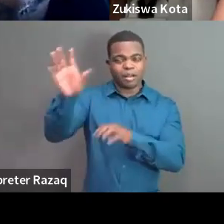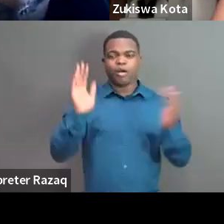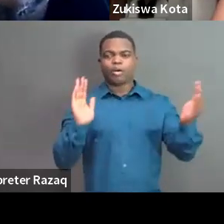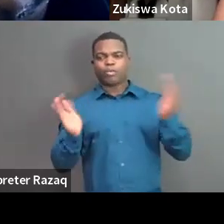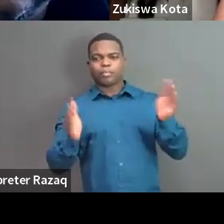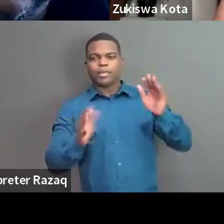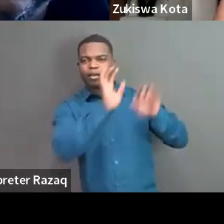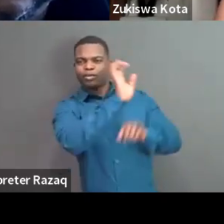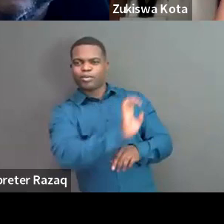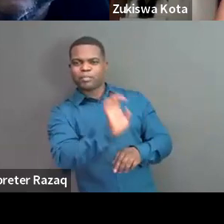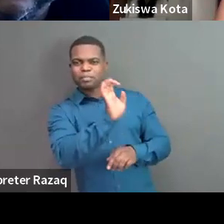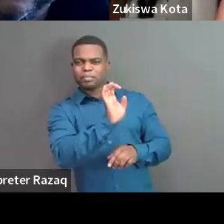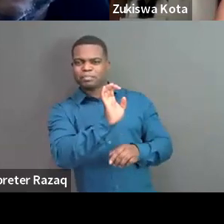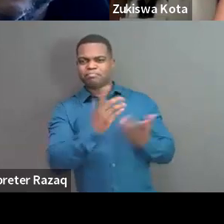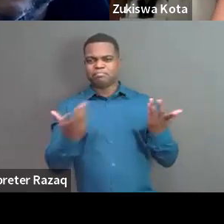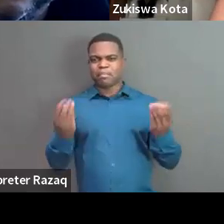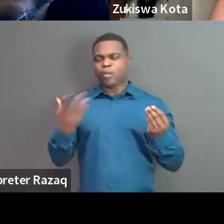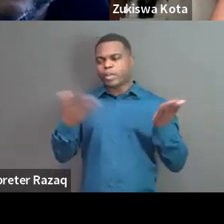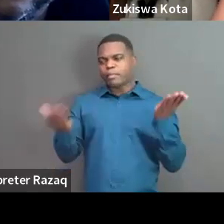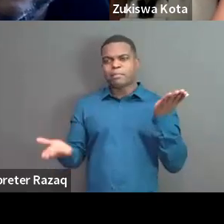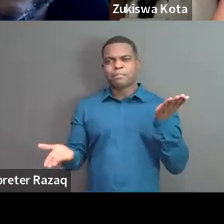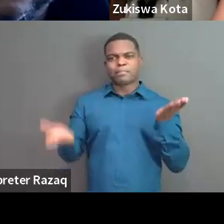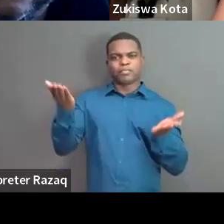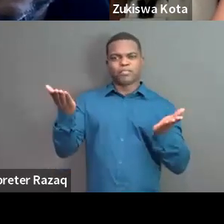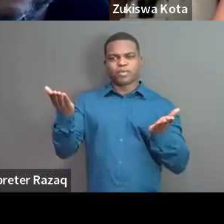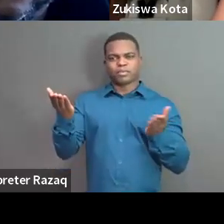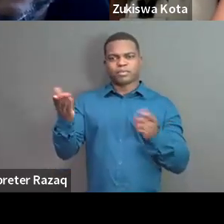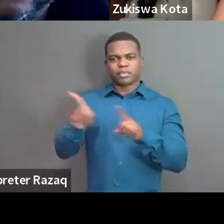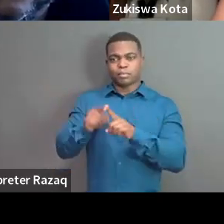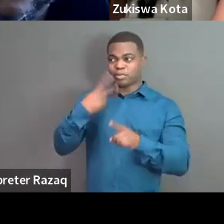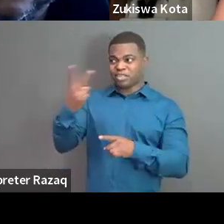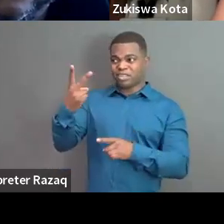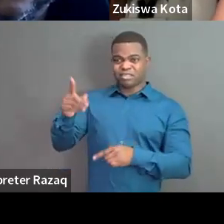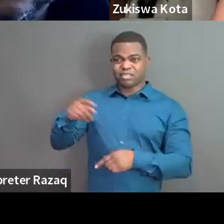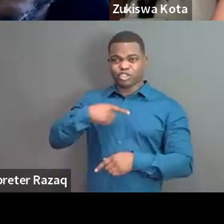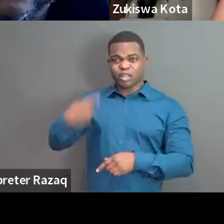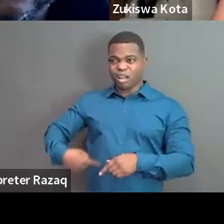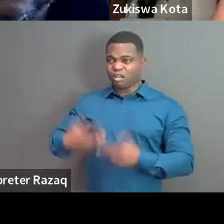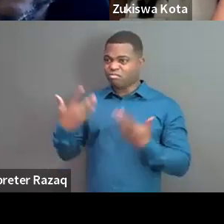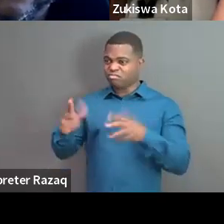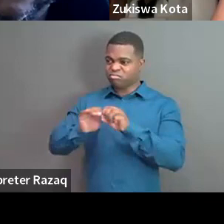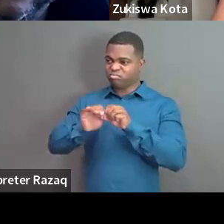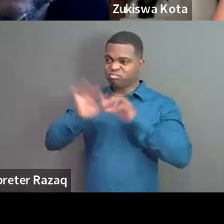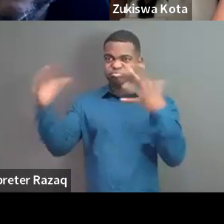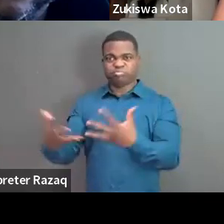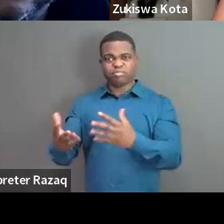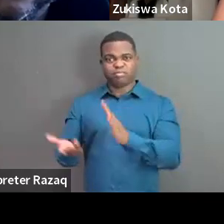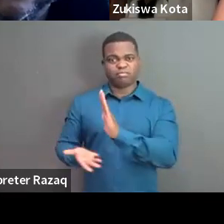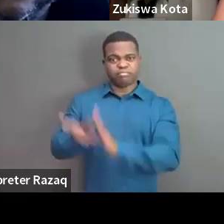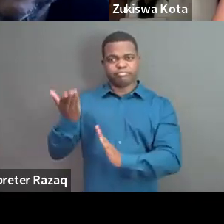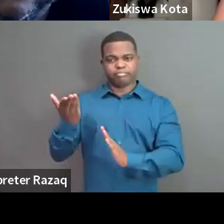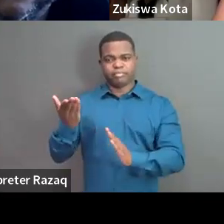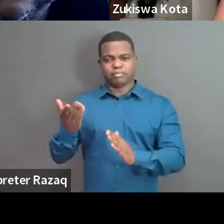in Europe, as you know, from where Hans is in rural northern Germany. That comparison, and then